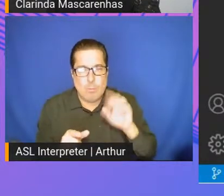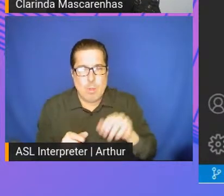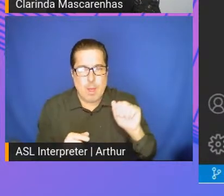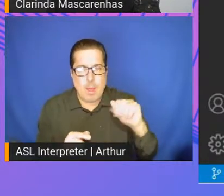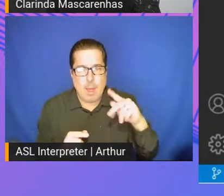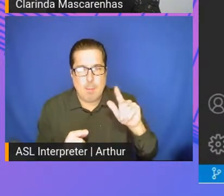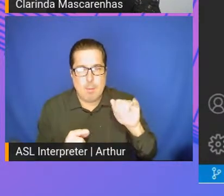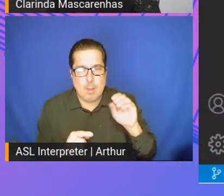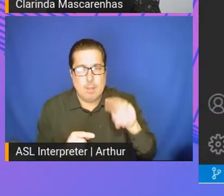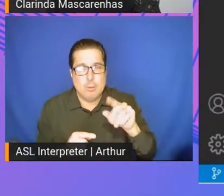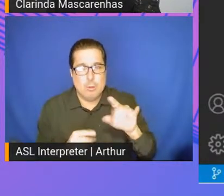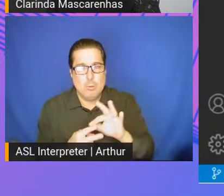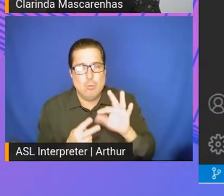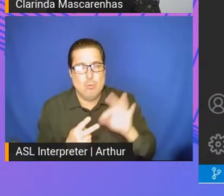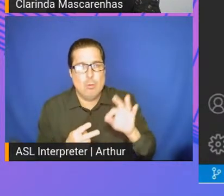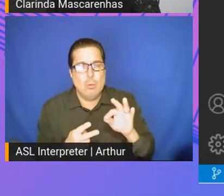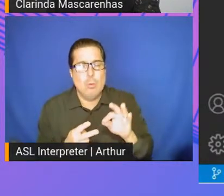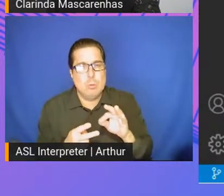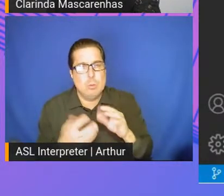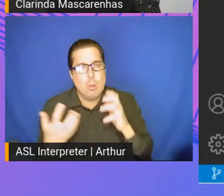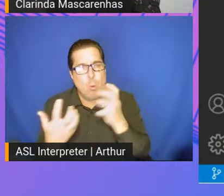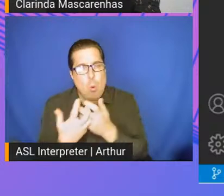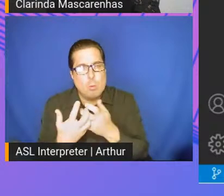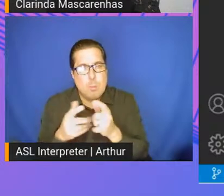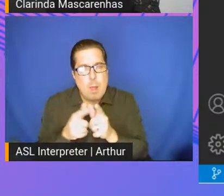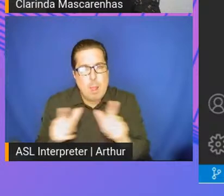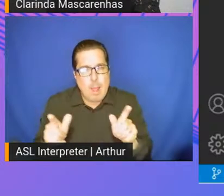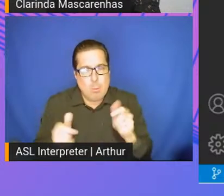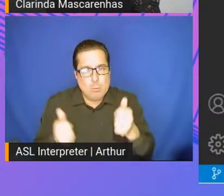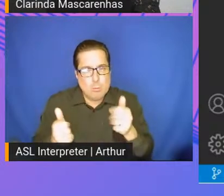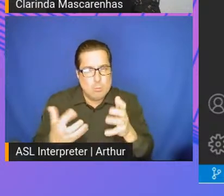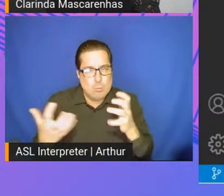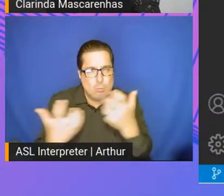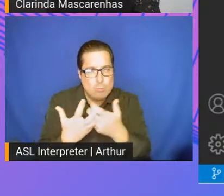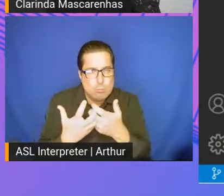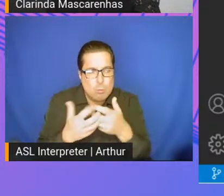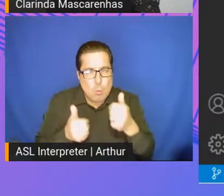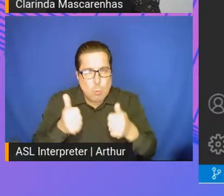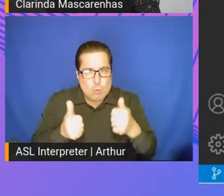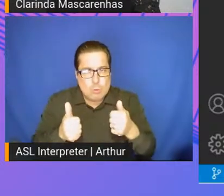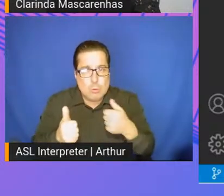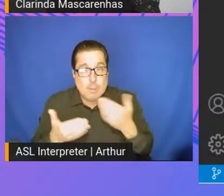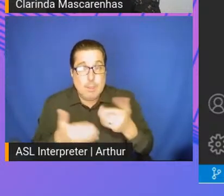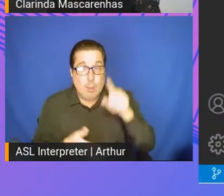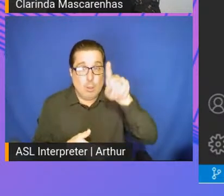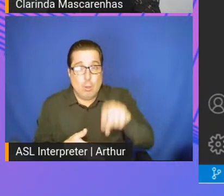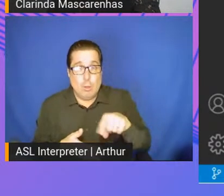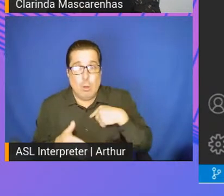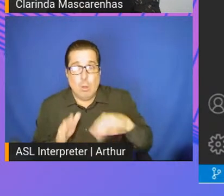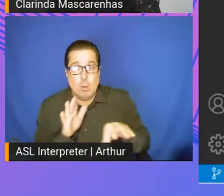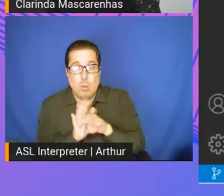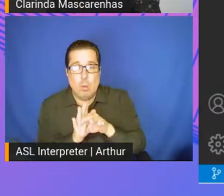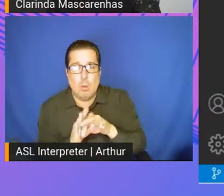corresponding language, OpenTelemetry SDK. Here we choose Node.js SDK.